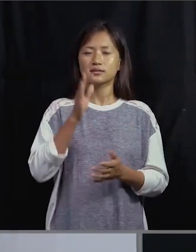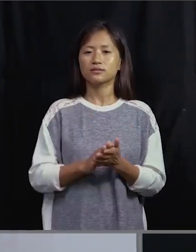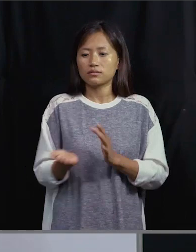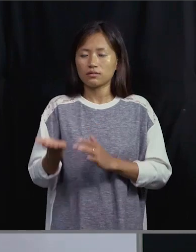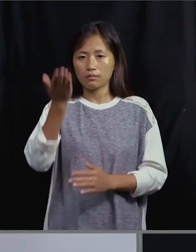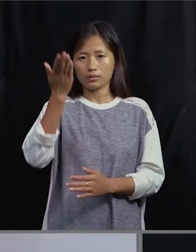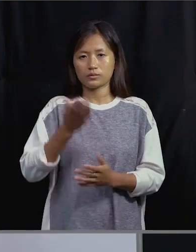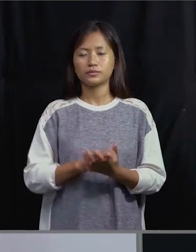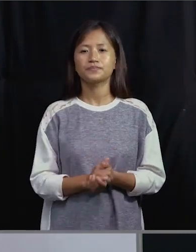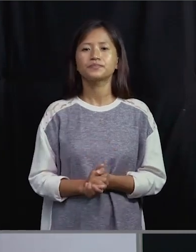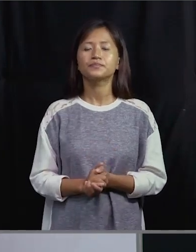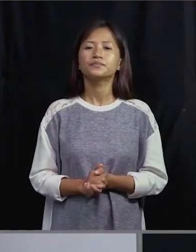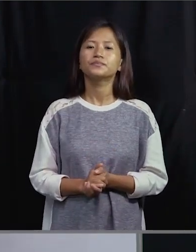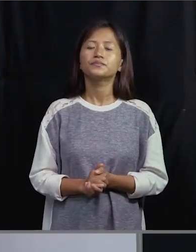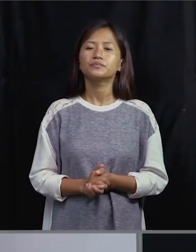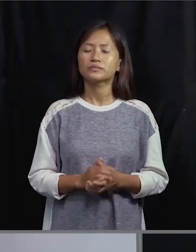up.